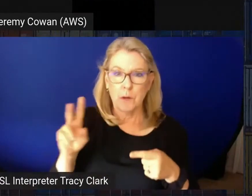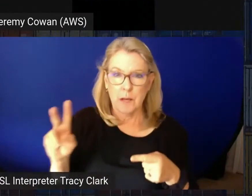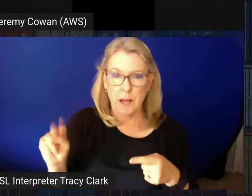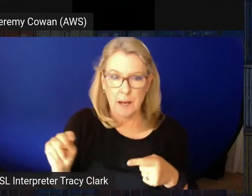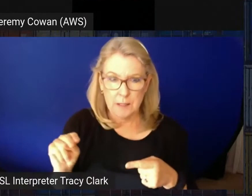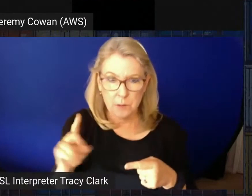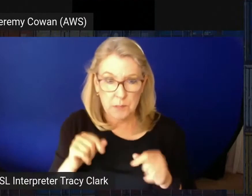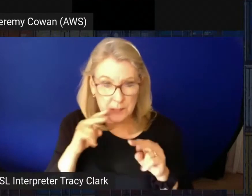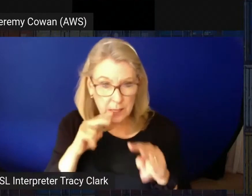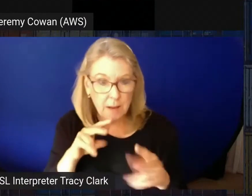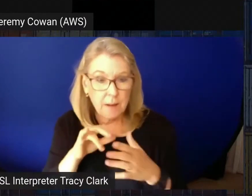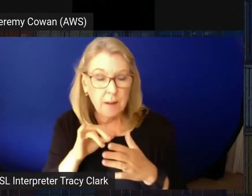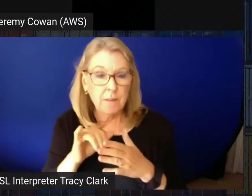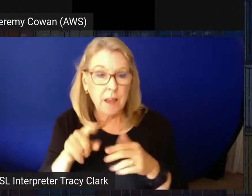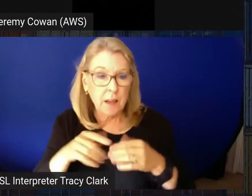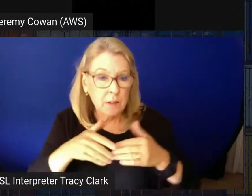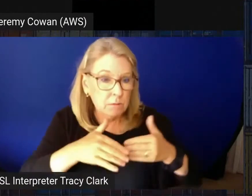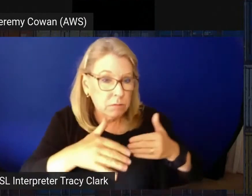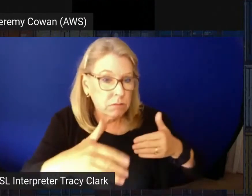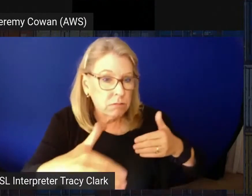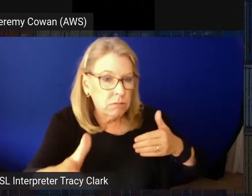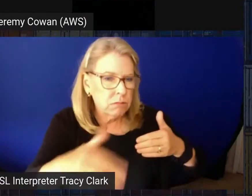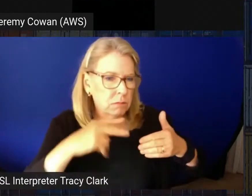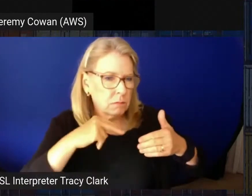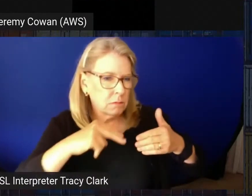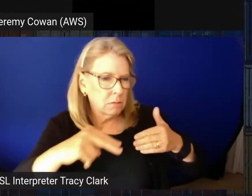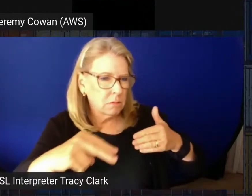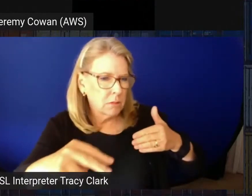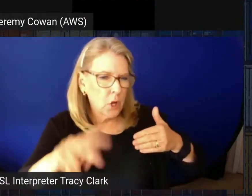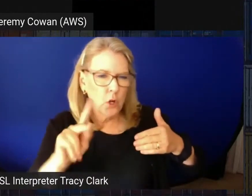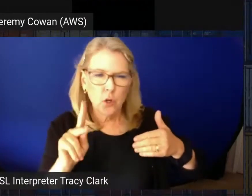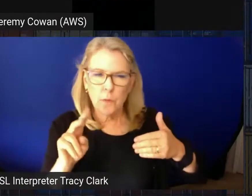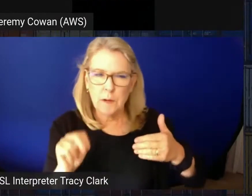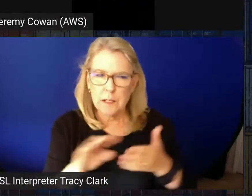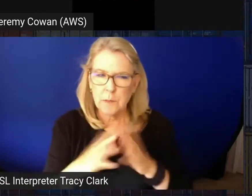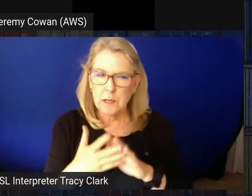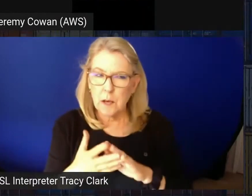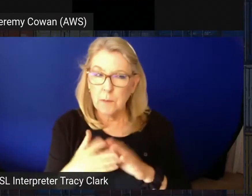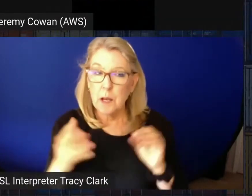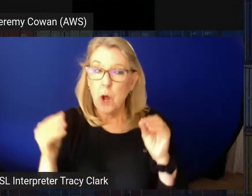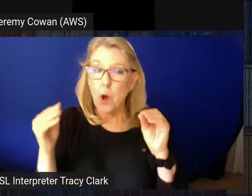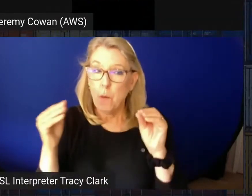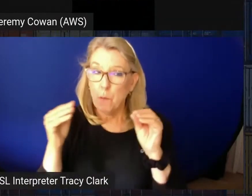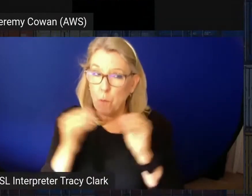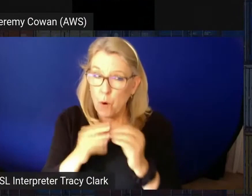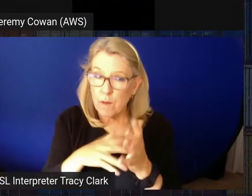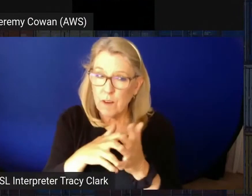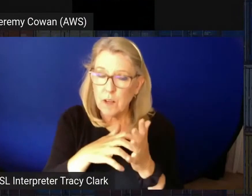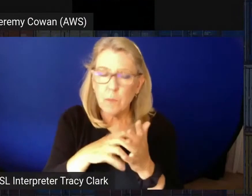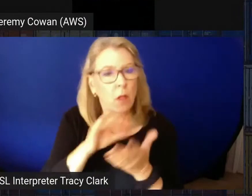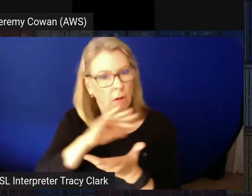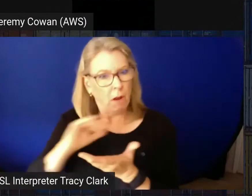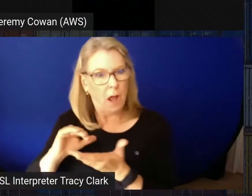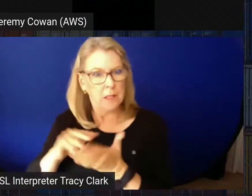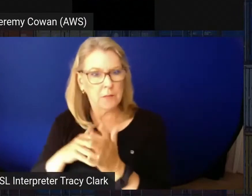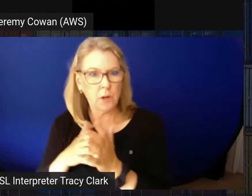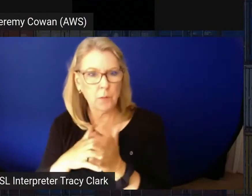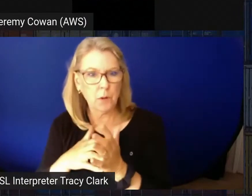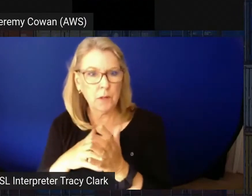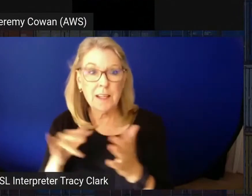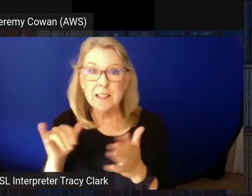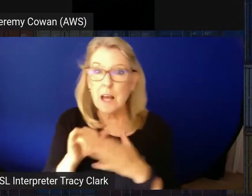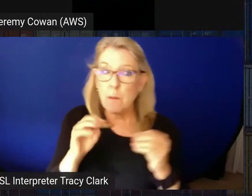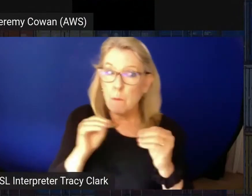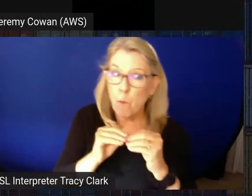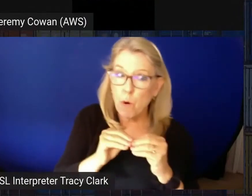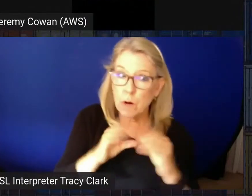getting more secure or less secure? Do we think vulnerabilities are more of a concern or less of a concern? And how well do we think that